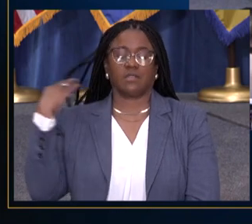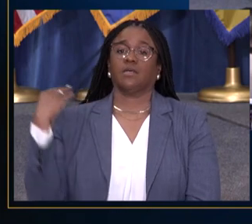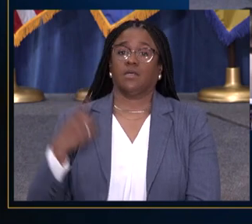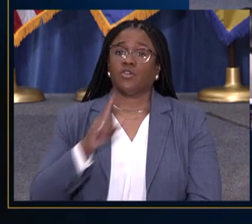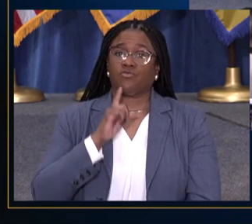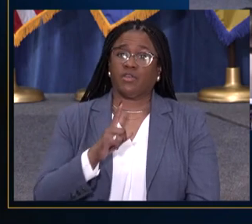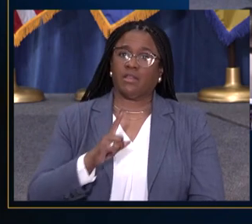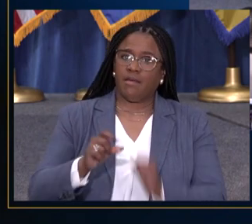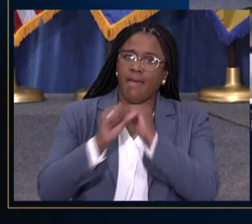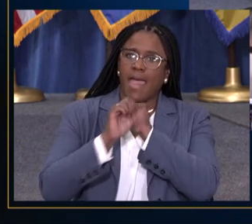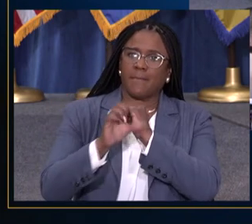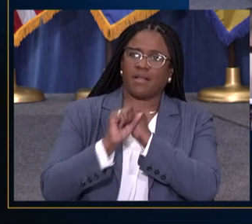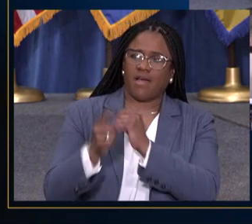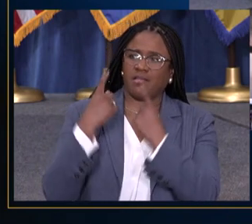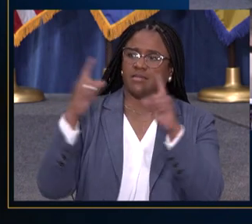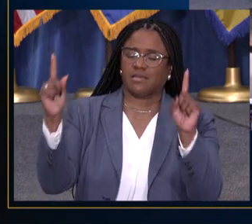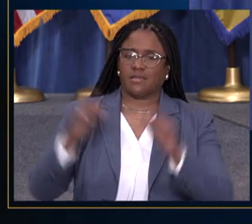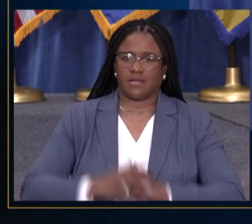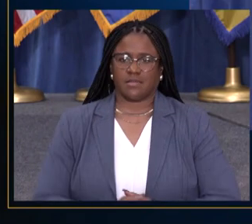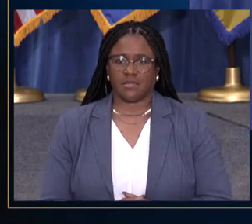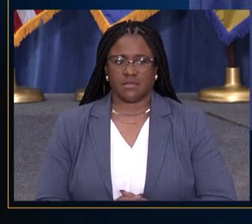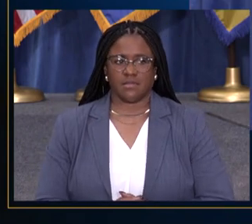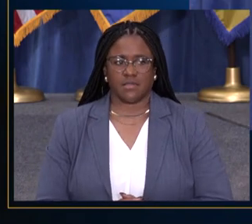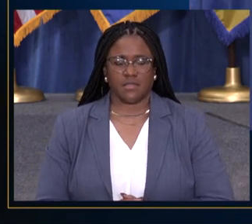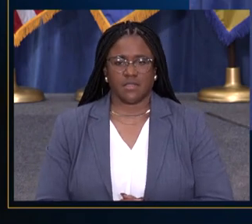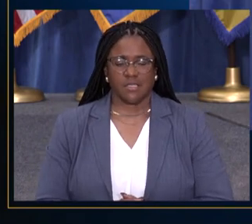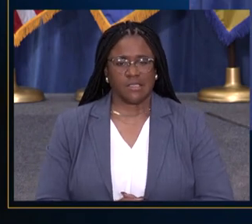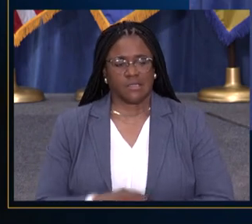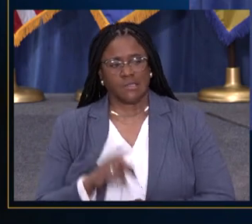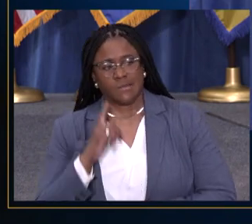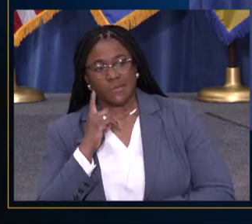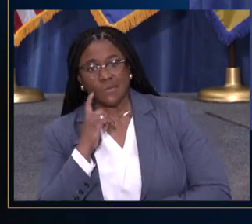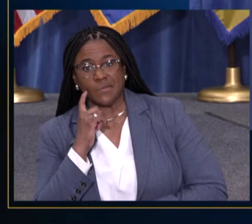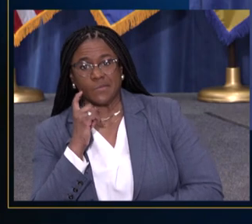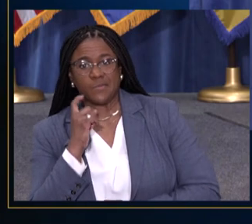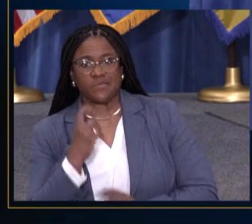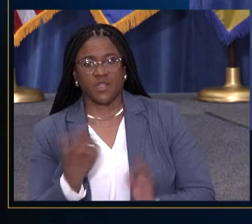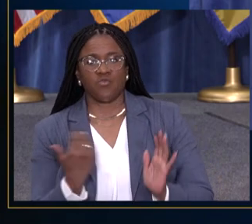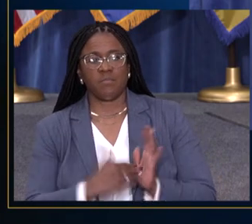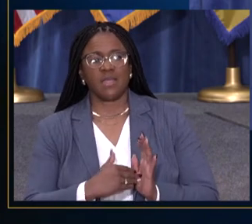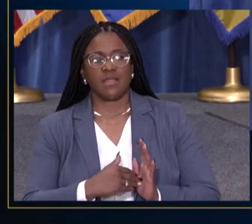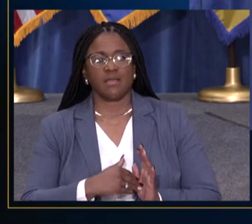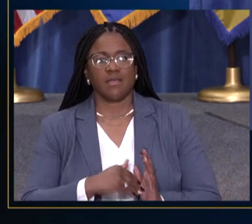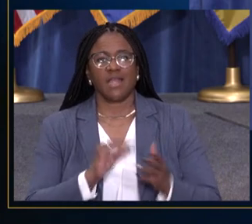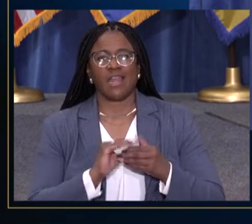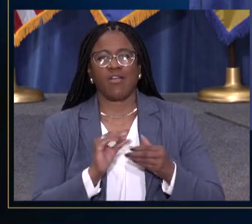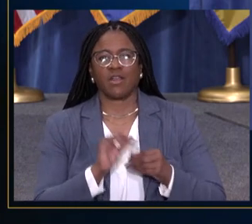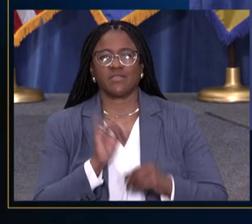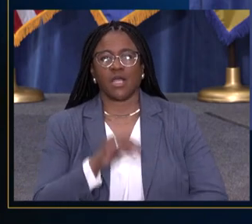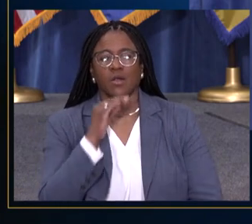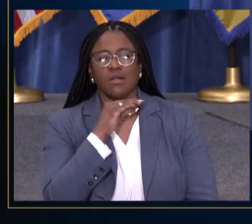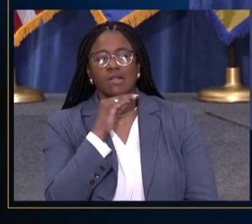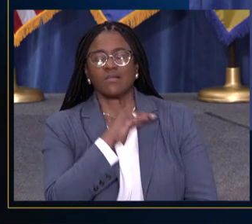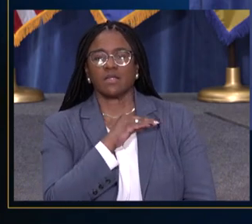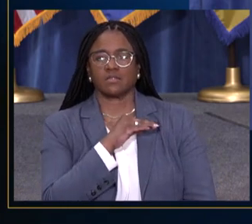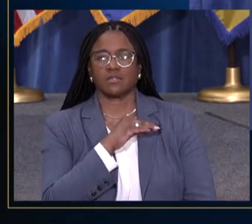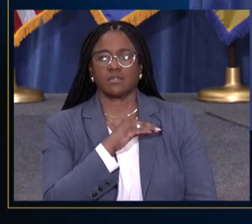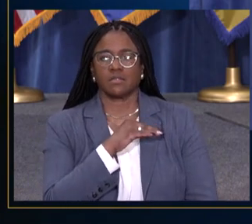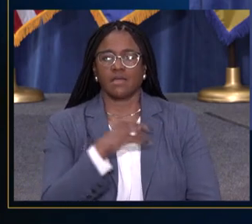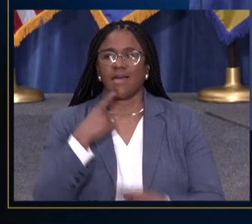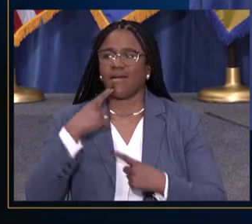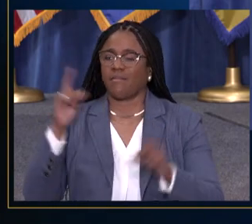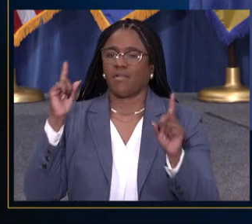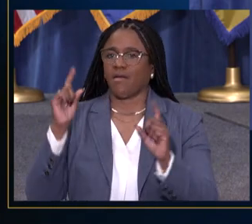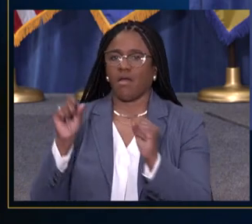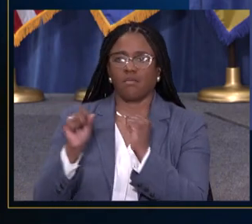successes. And be weary of around repeating false narratives. Amplify successes,